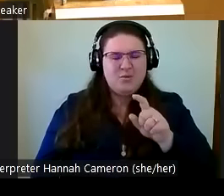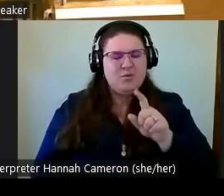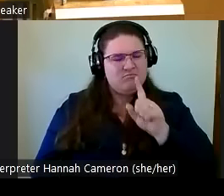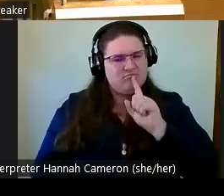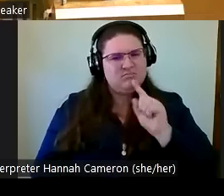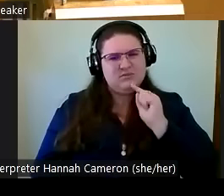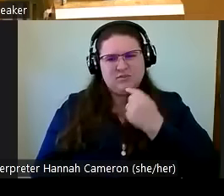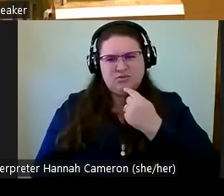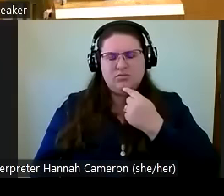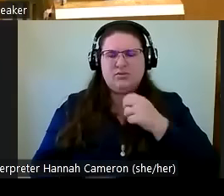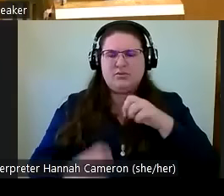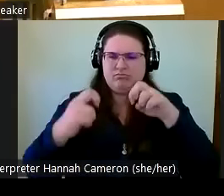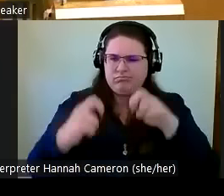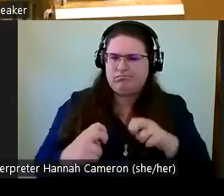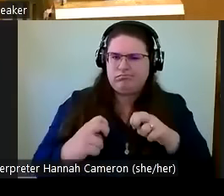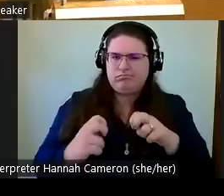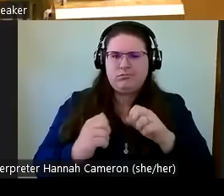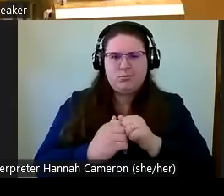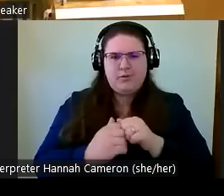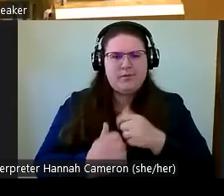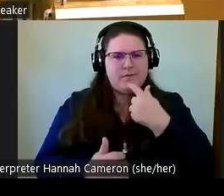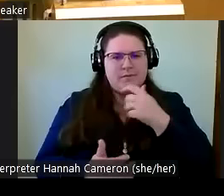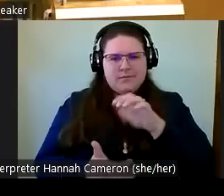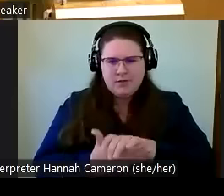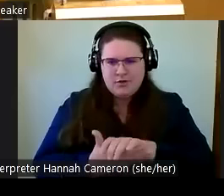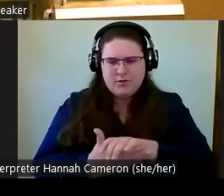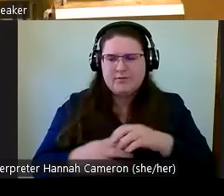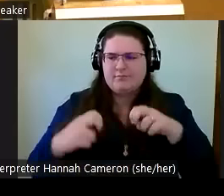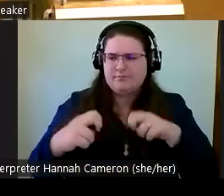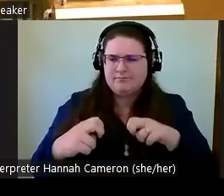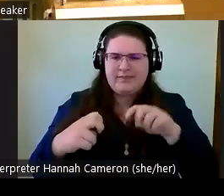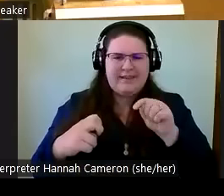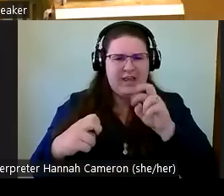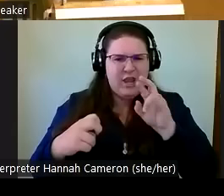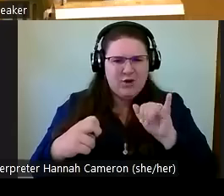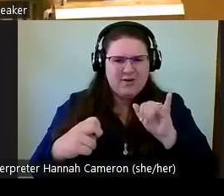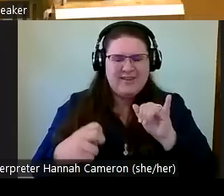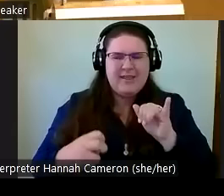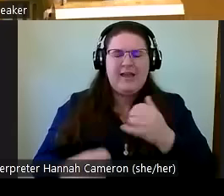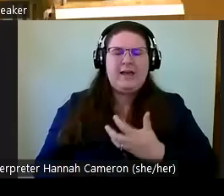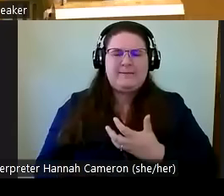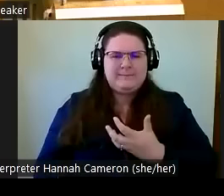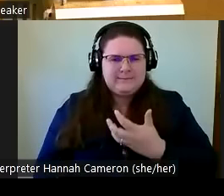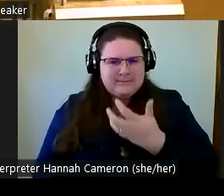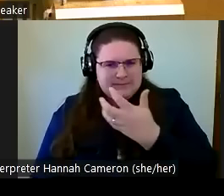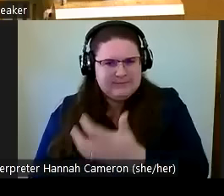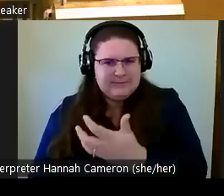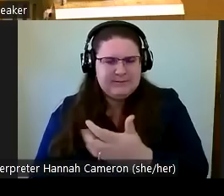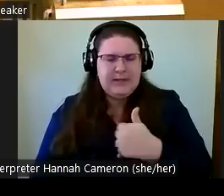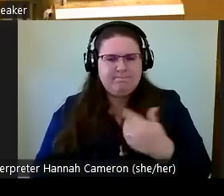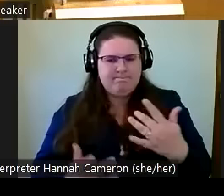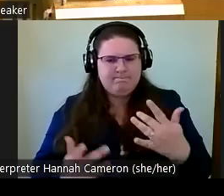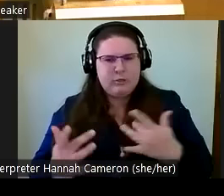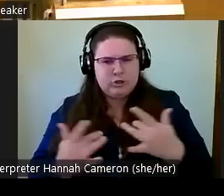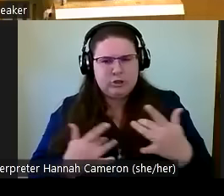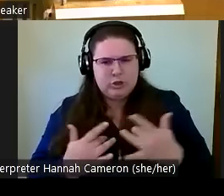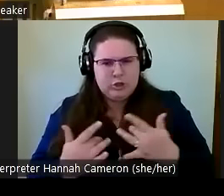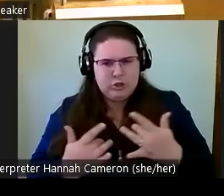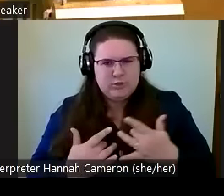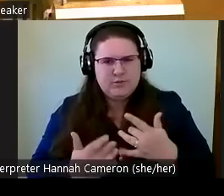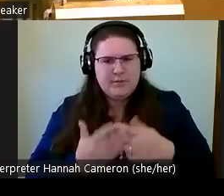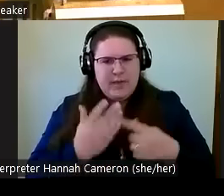Terry and sharing with her my worry about what was going on. And lo and behold, she had